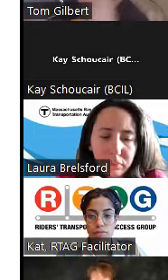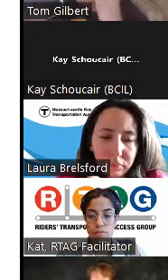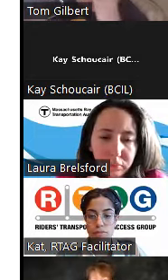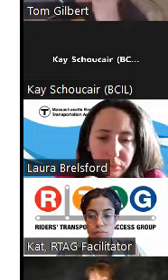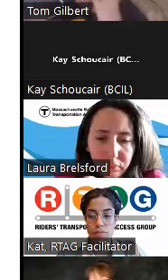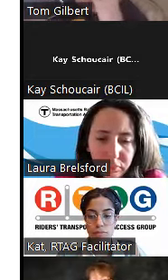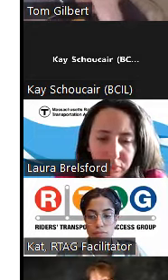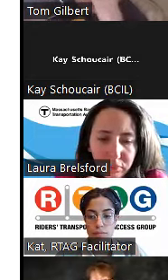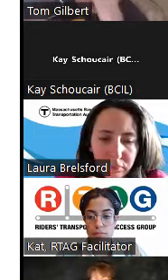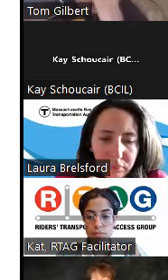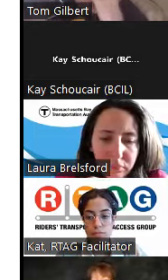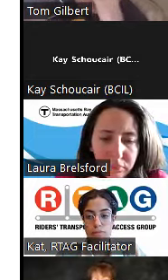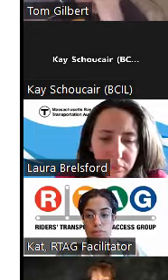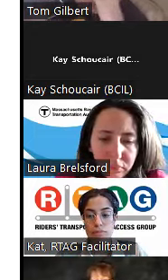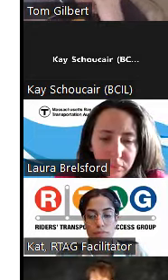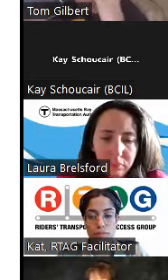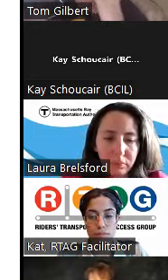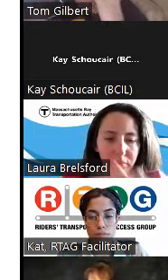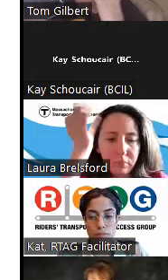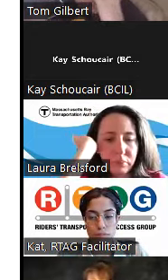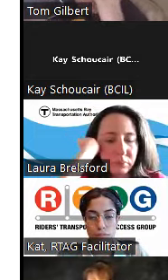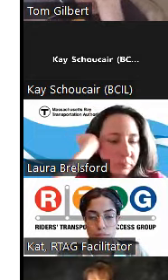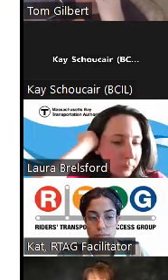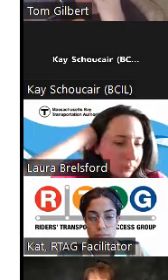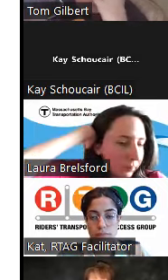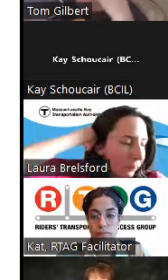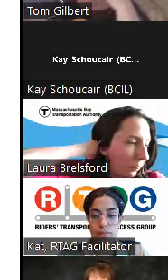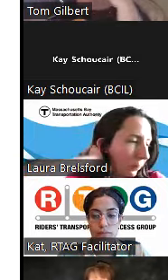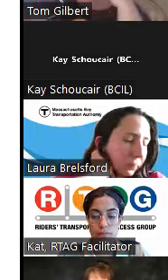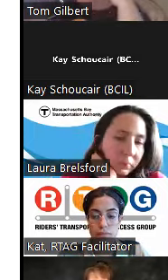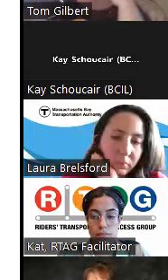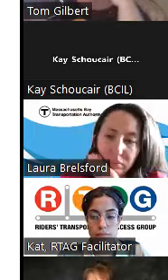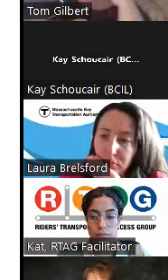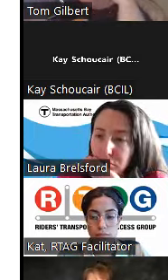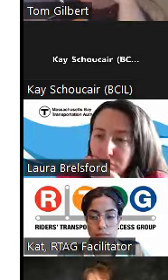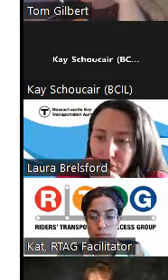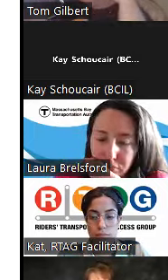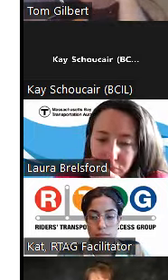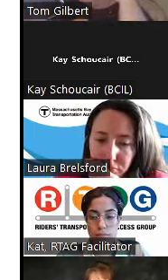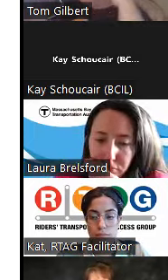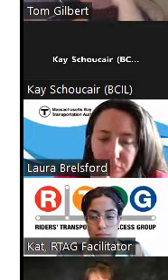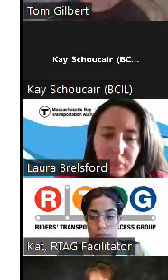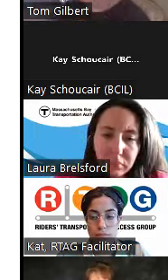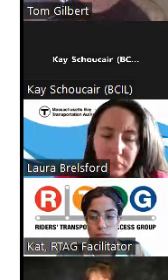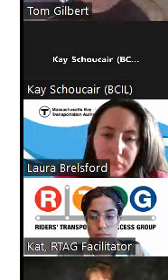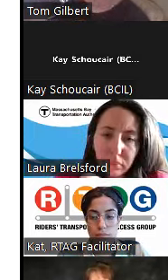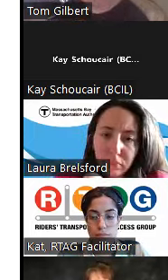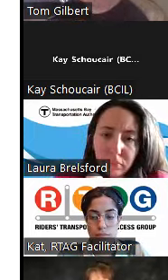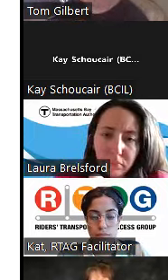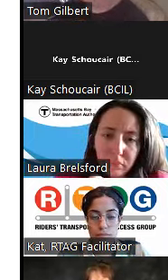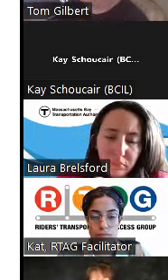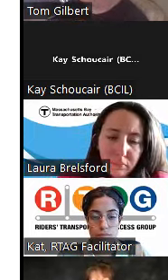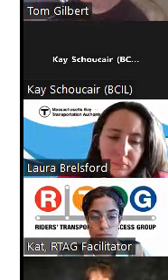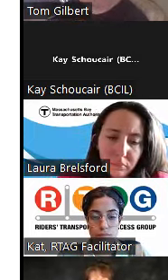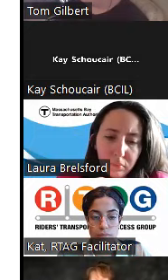the thin ones, you kind of hear like they sound like they're going to snap if you just get on it. And I